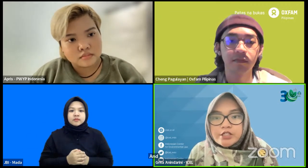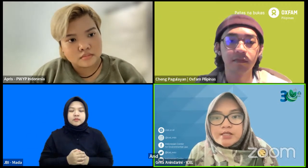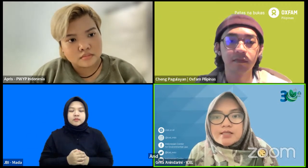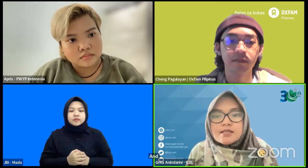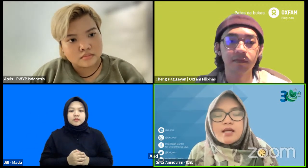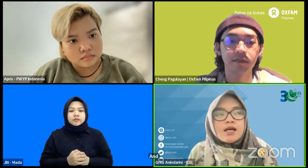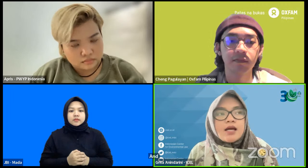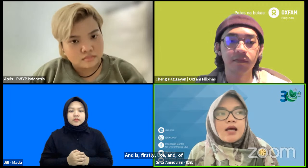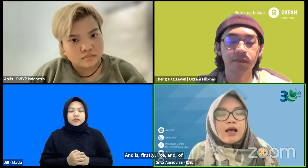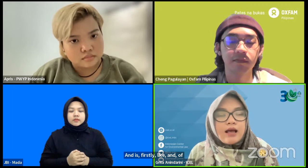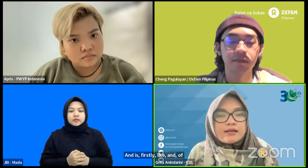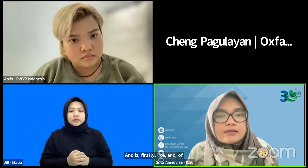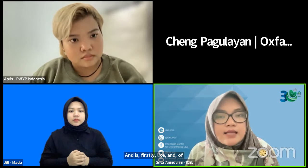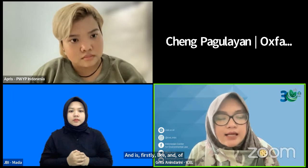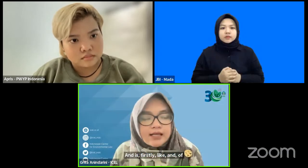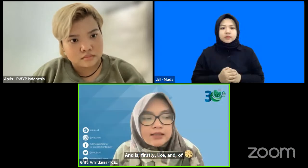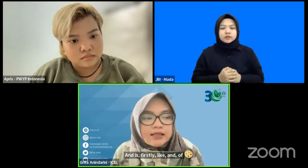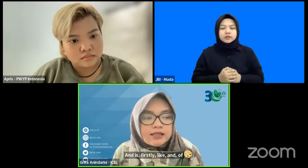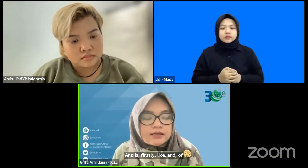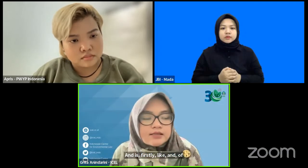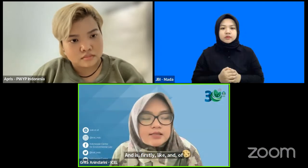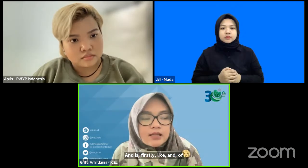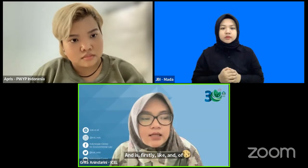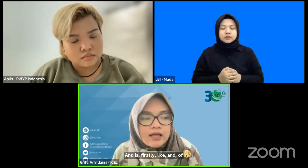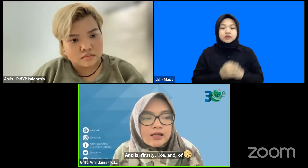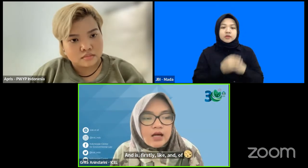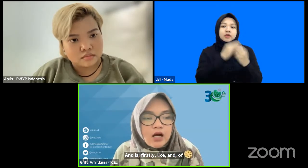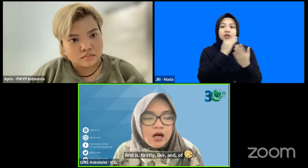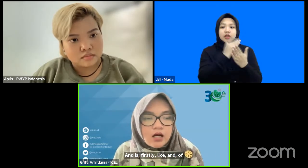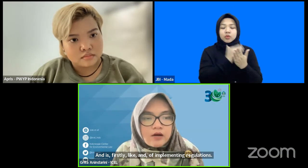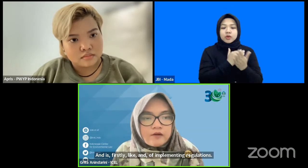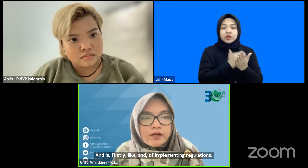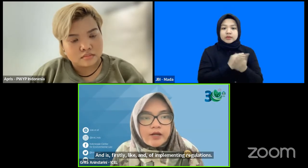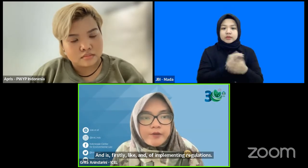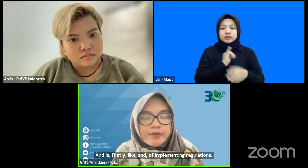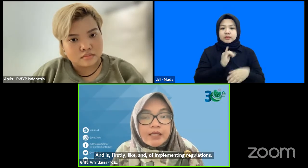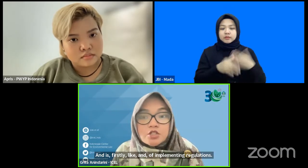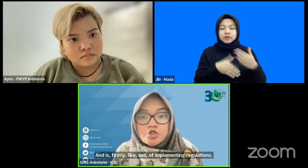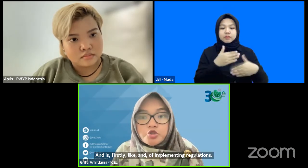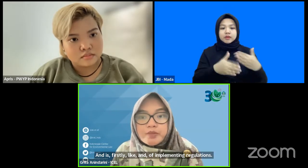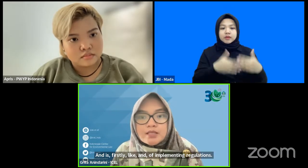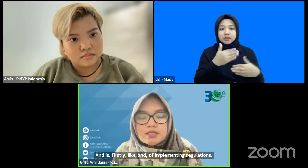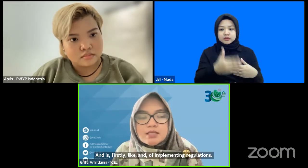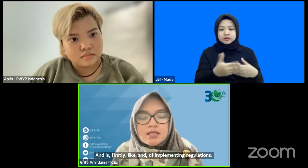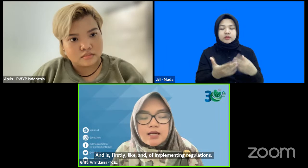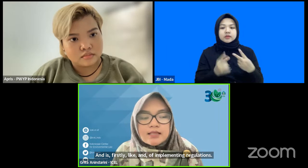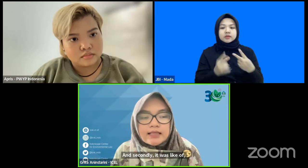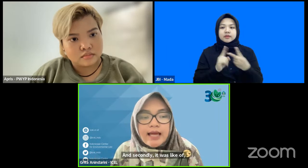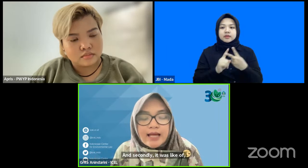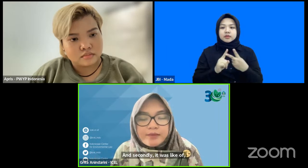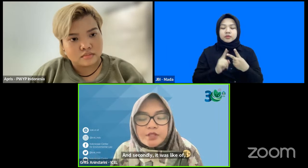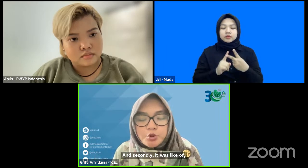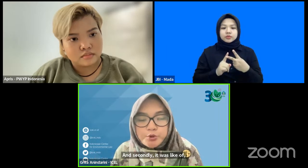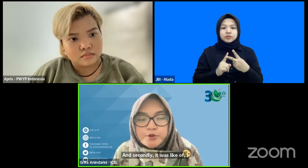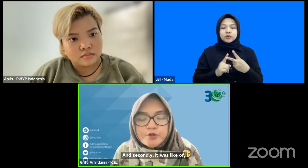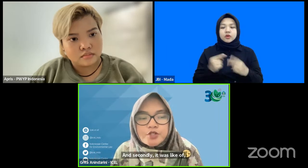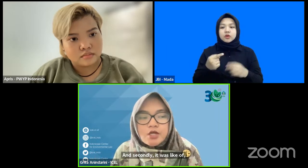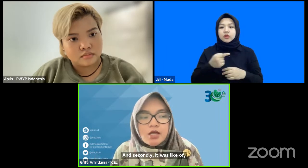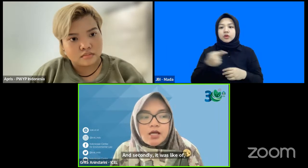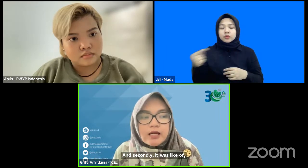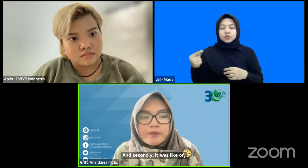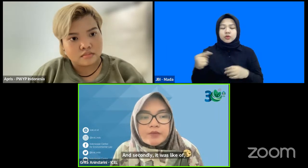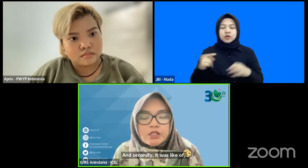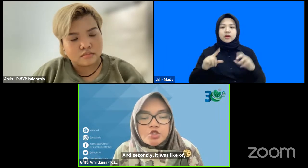implementing regulations. And secondly, is lack of instrument that can be